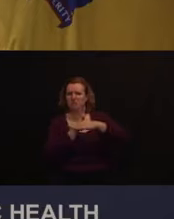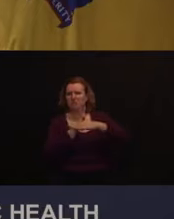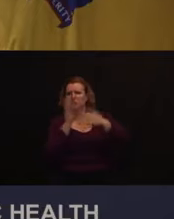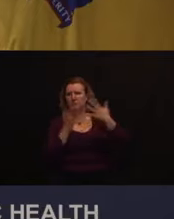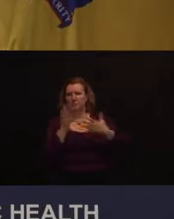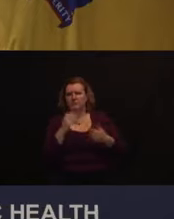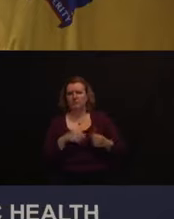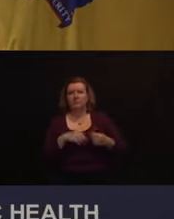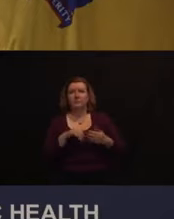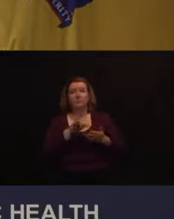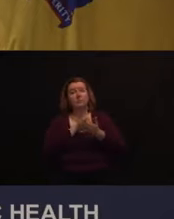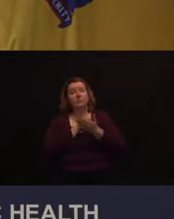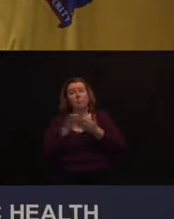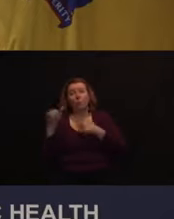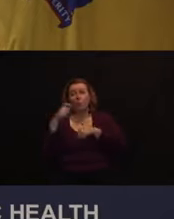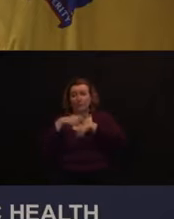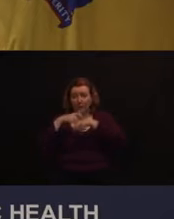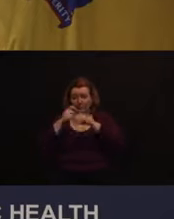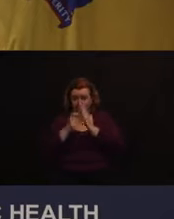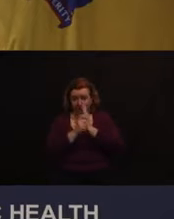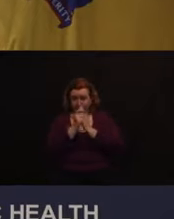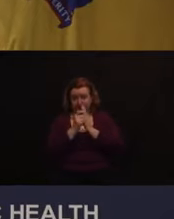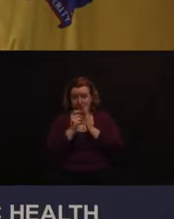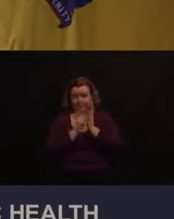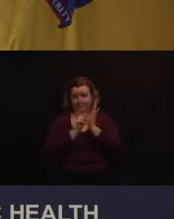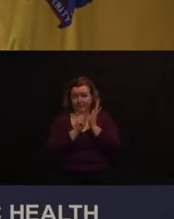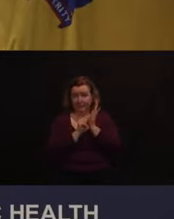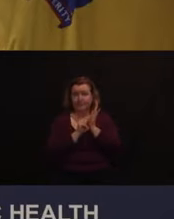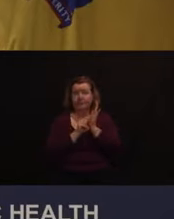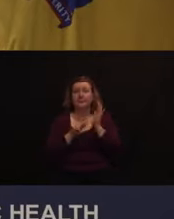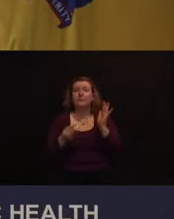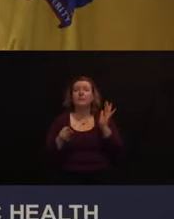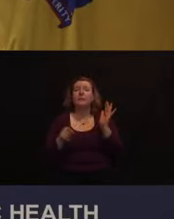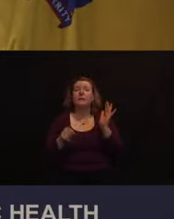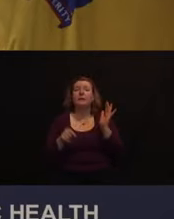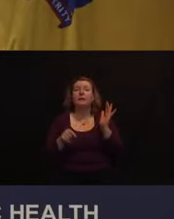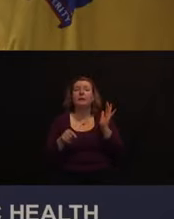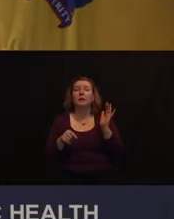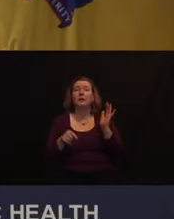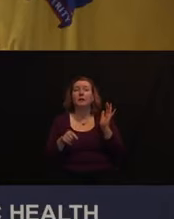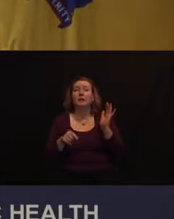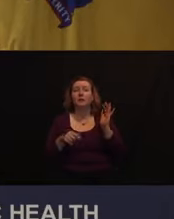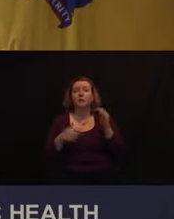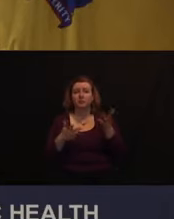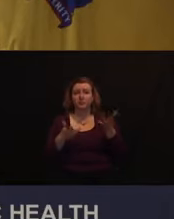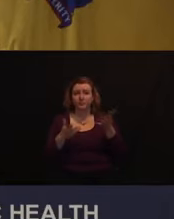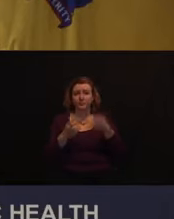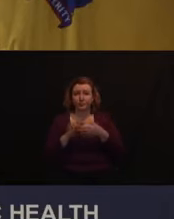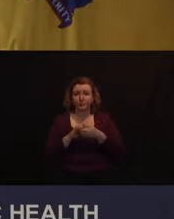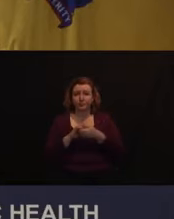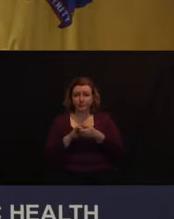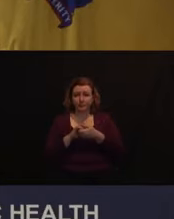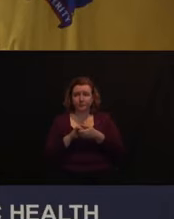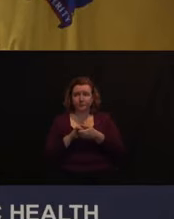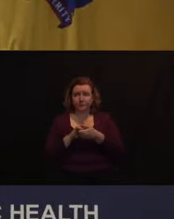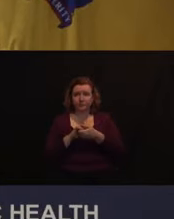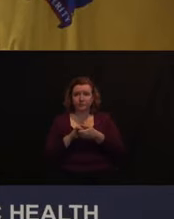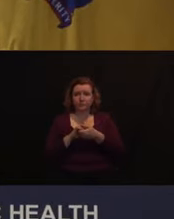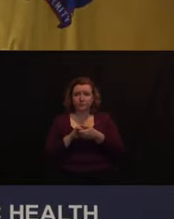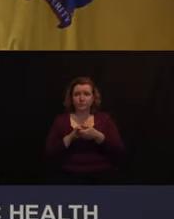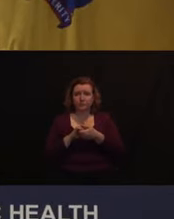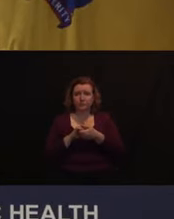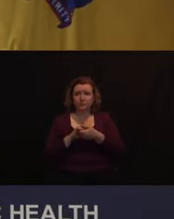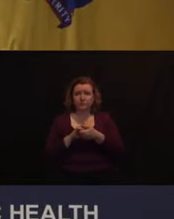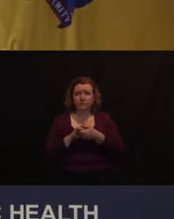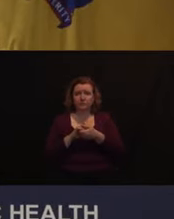Times digital portal today by David Leonhardt, sort of a best of, or tale of two cities, rather. Near term,